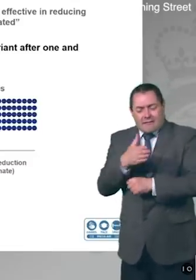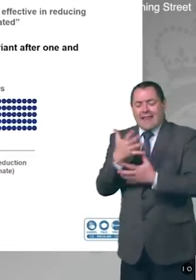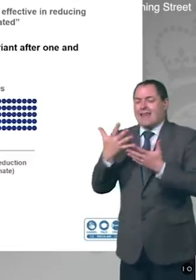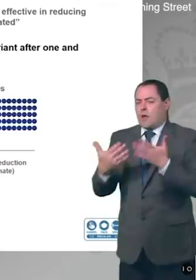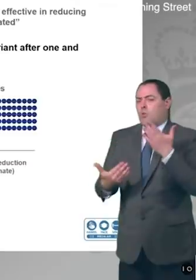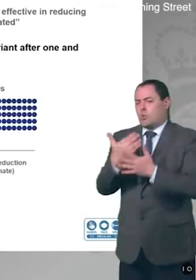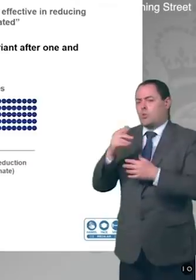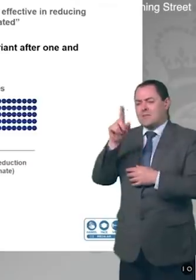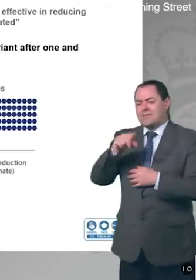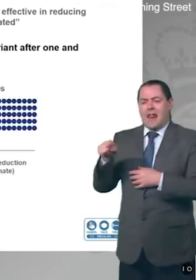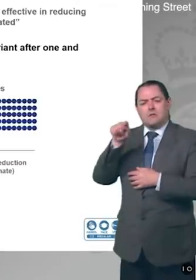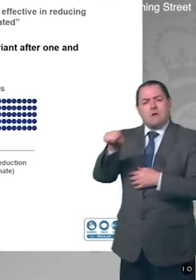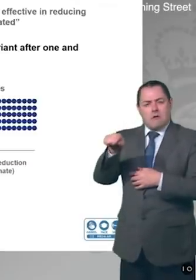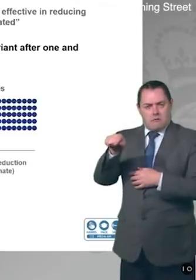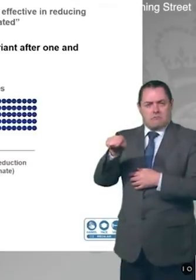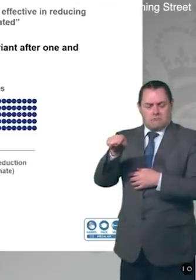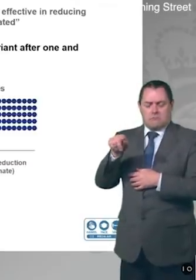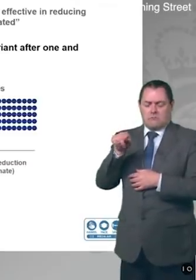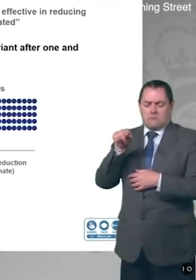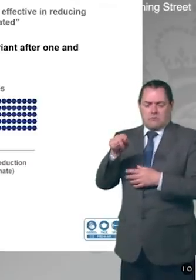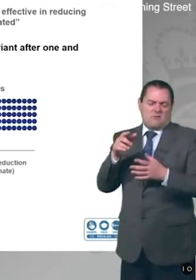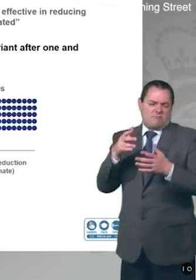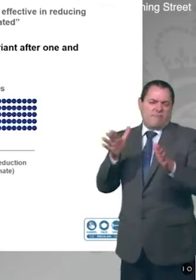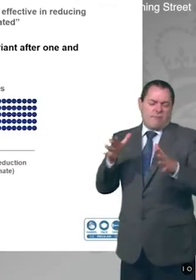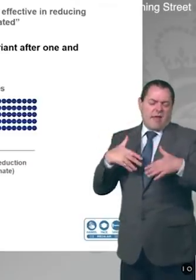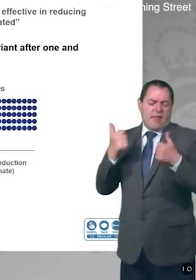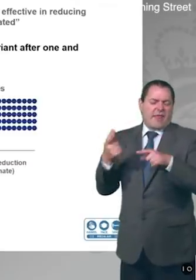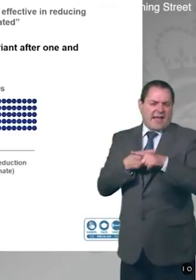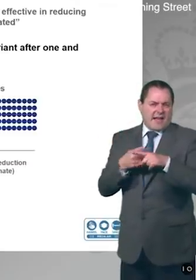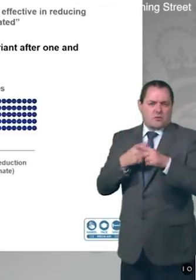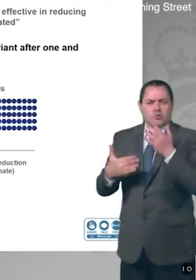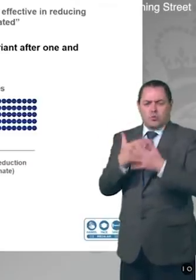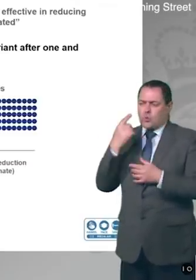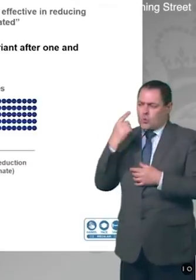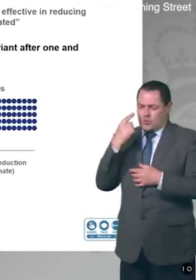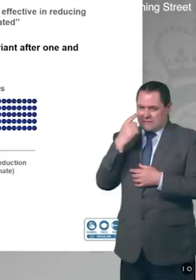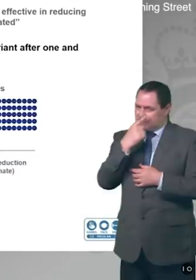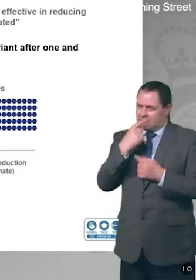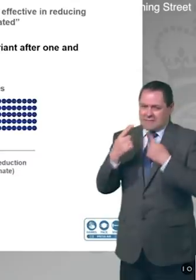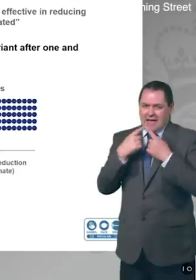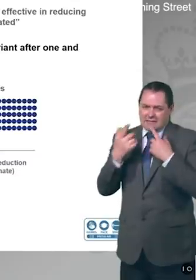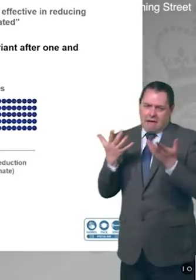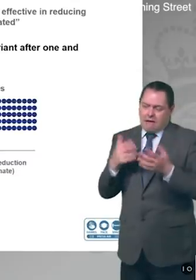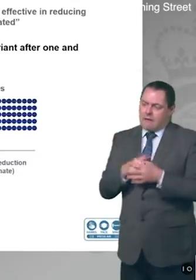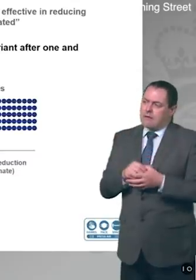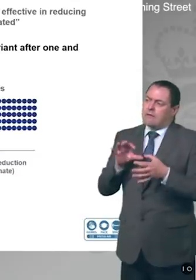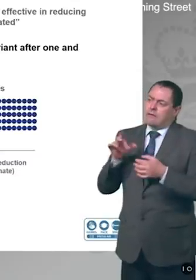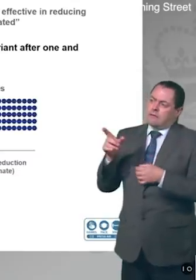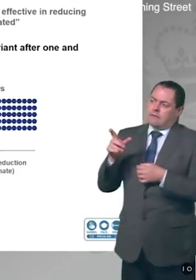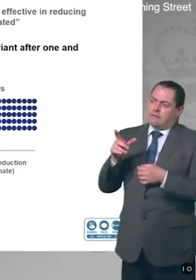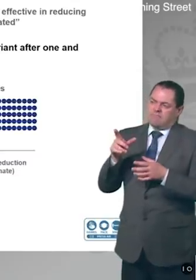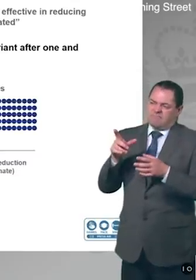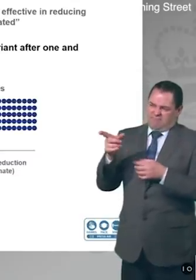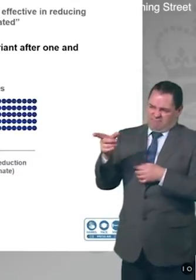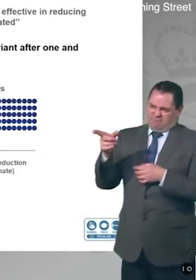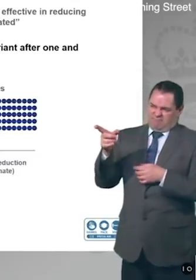Public Health England today, which shows data around the new Delta variant. Now, what has